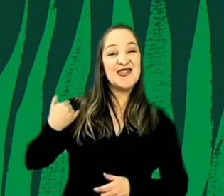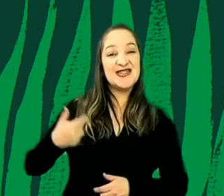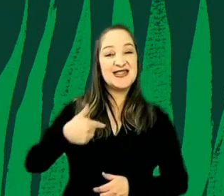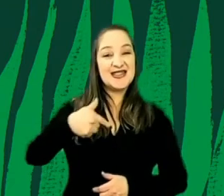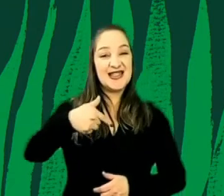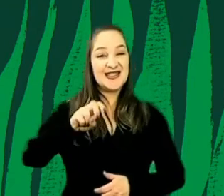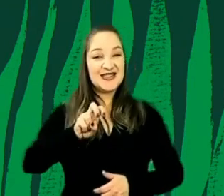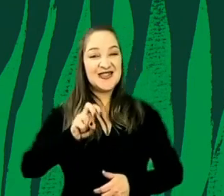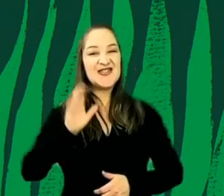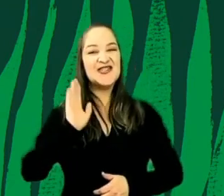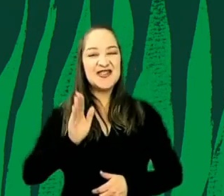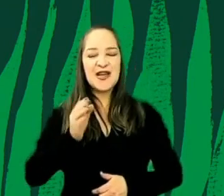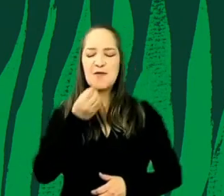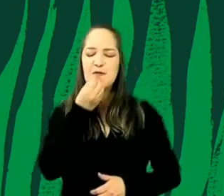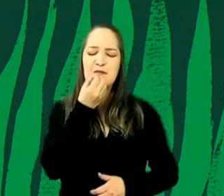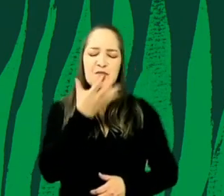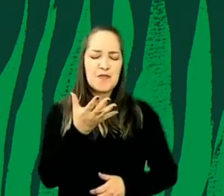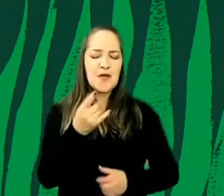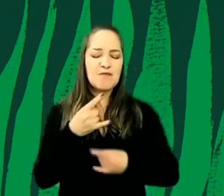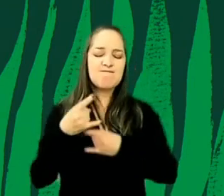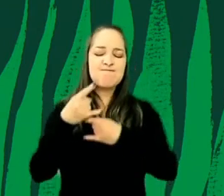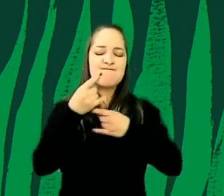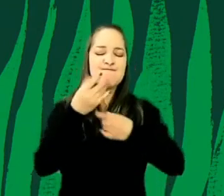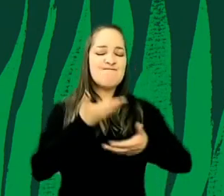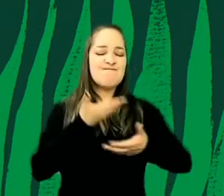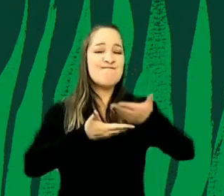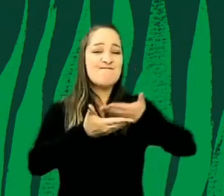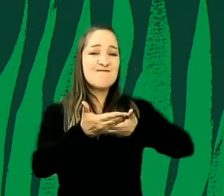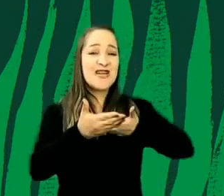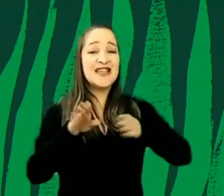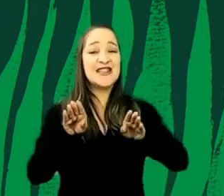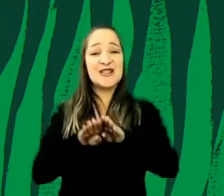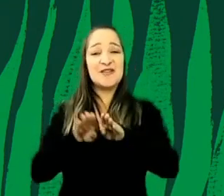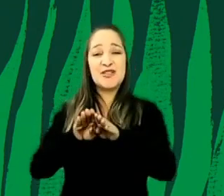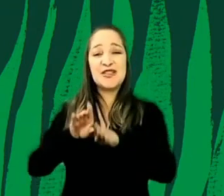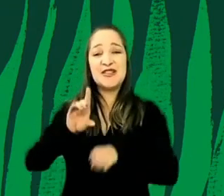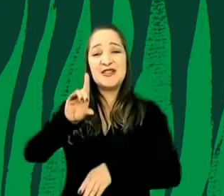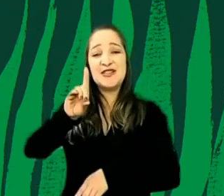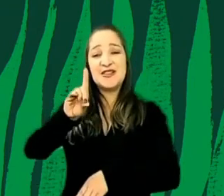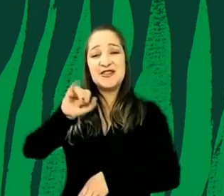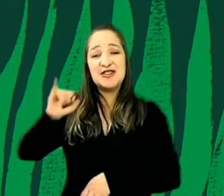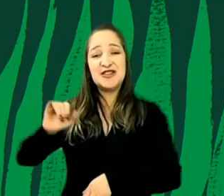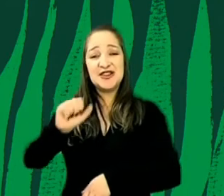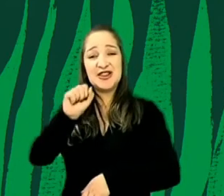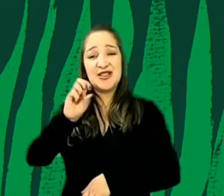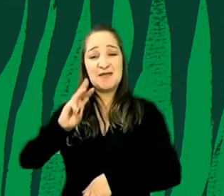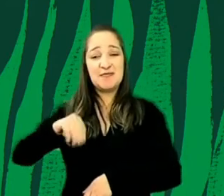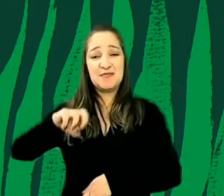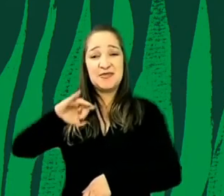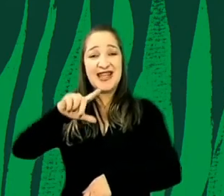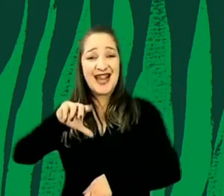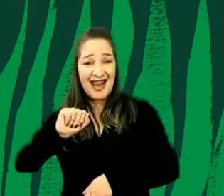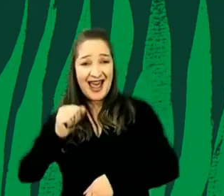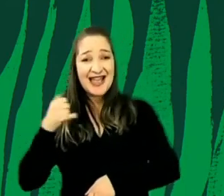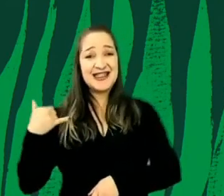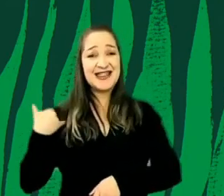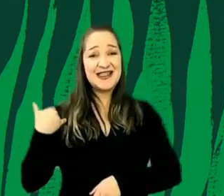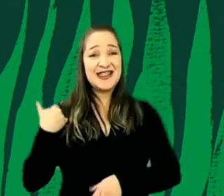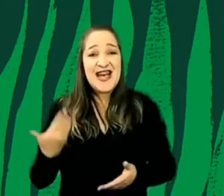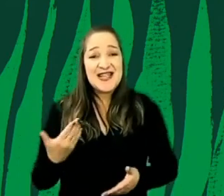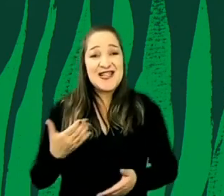so it's beautiful to share with Djamila, who could be our daughter or even